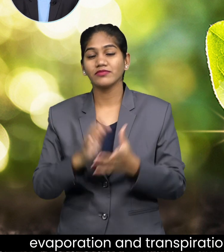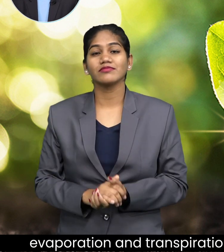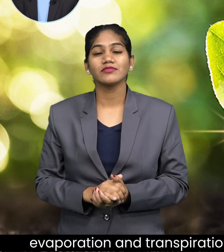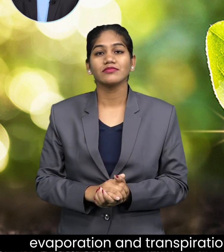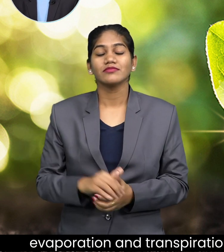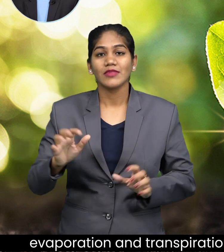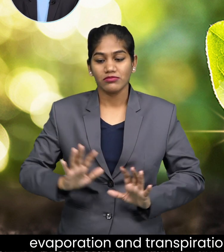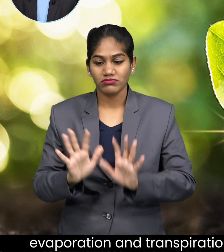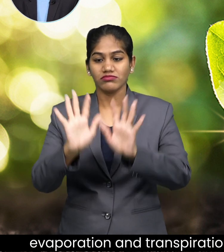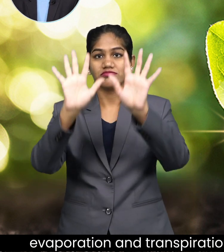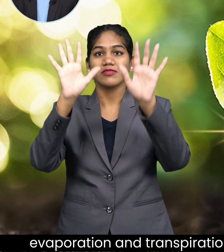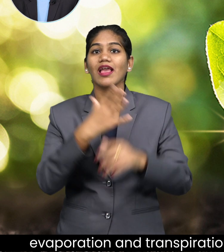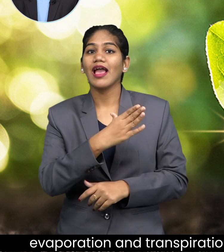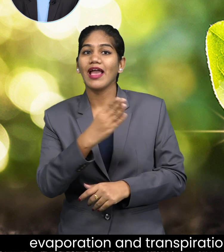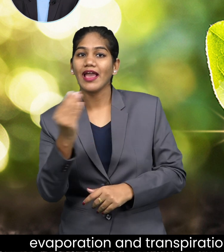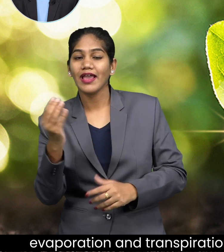evaporation and